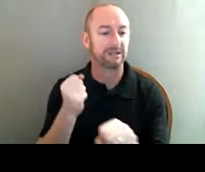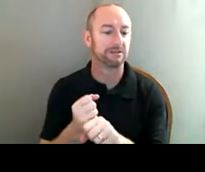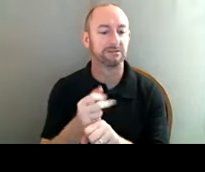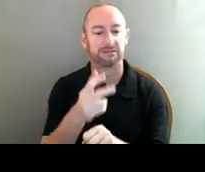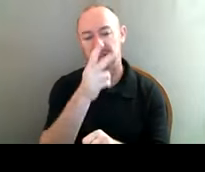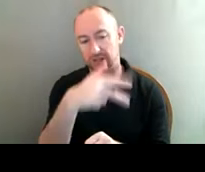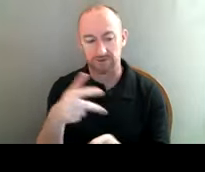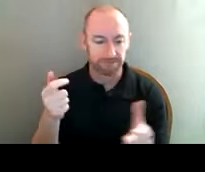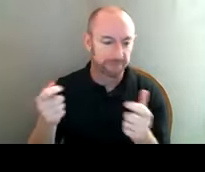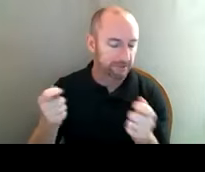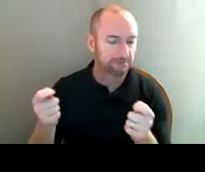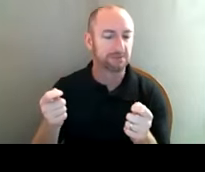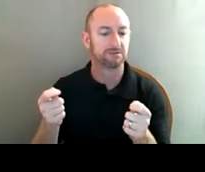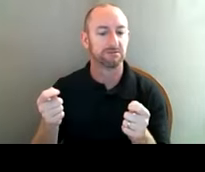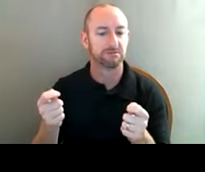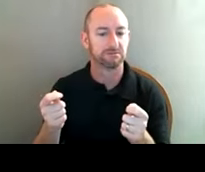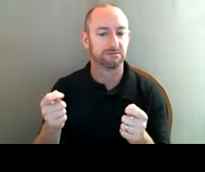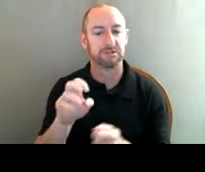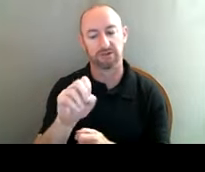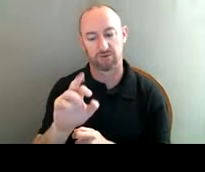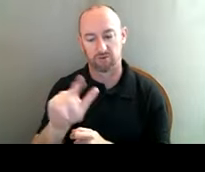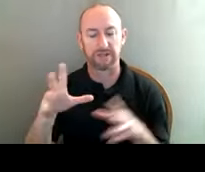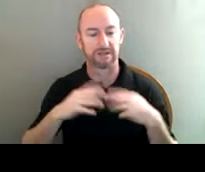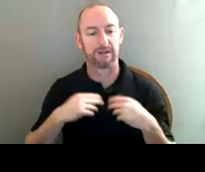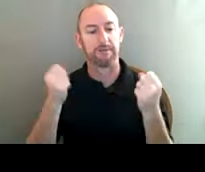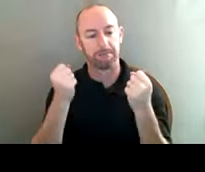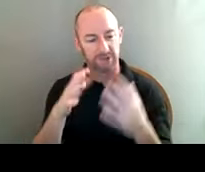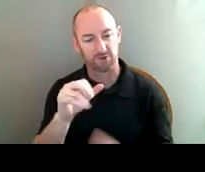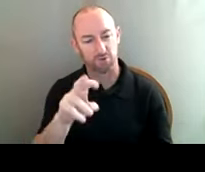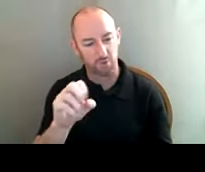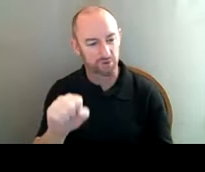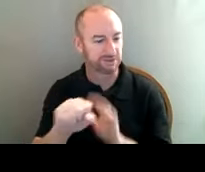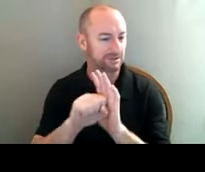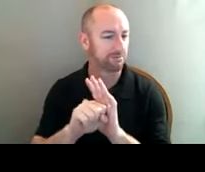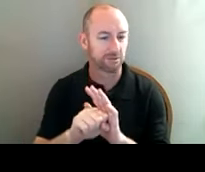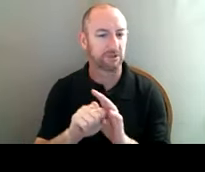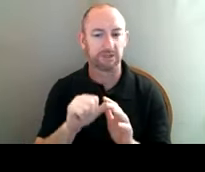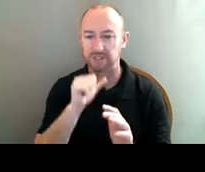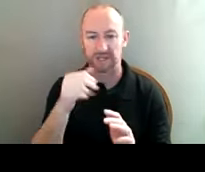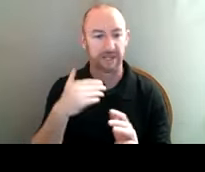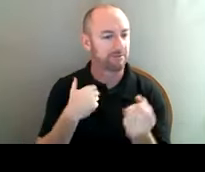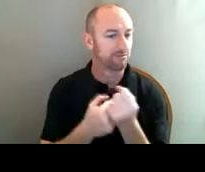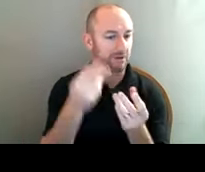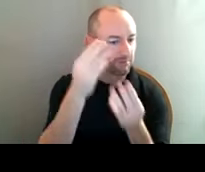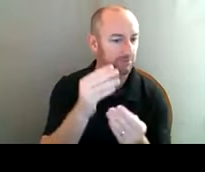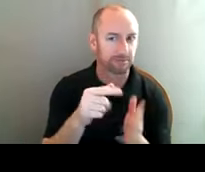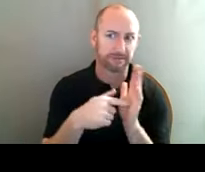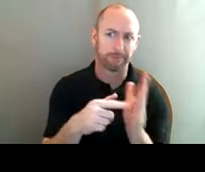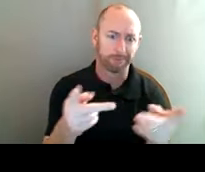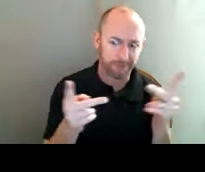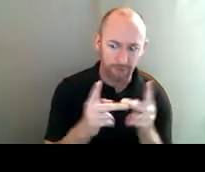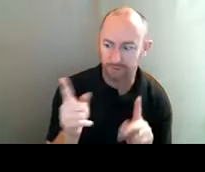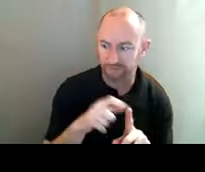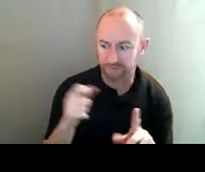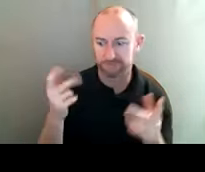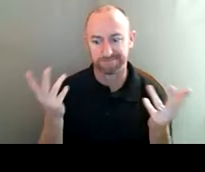several decades. URL accepted a lot of cores and samples, for example, that didn't have any supporting information, like locations, where did it come from?